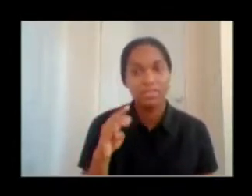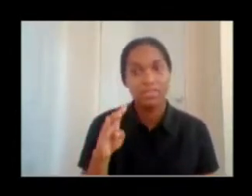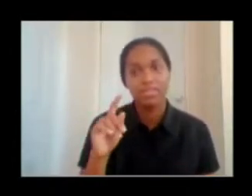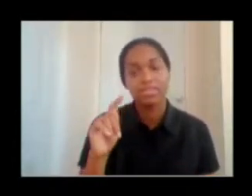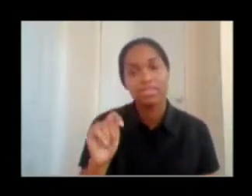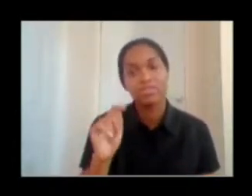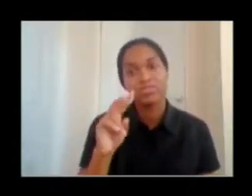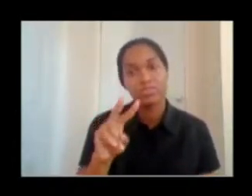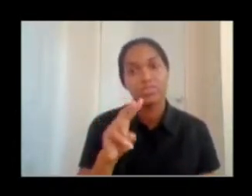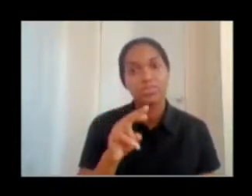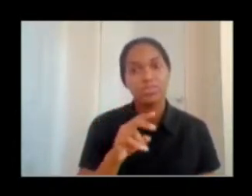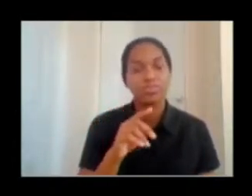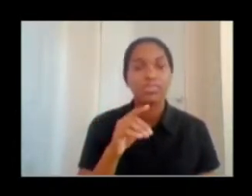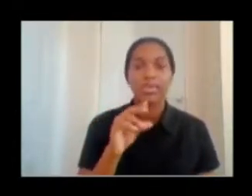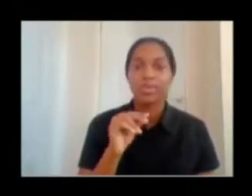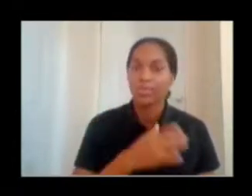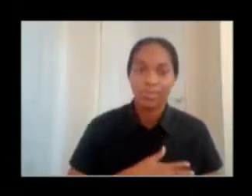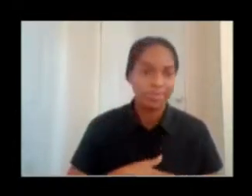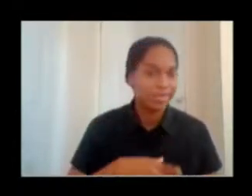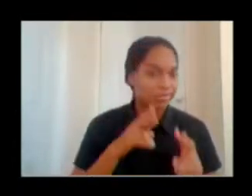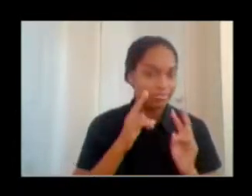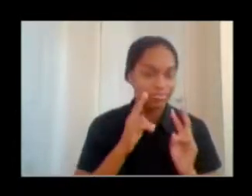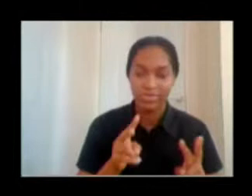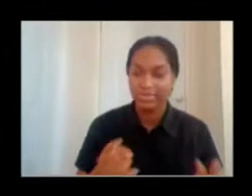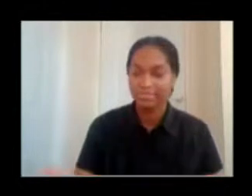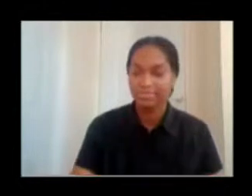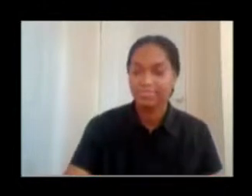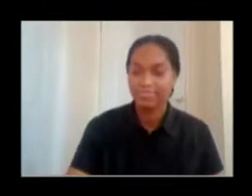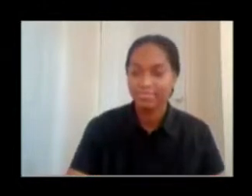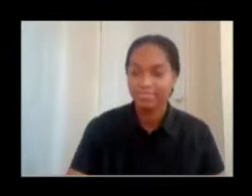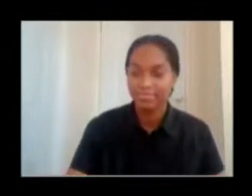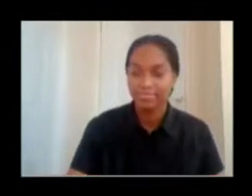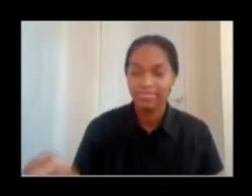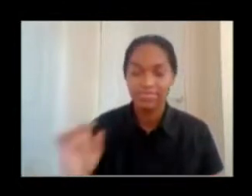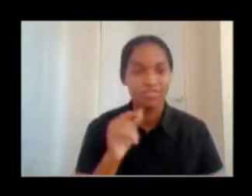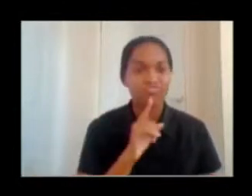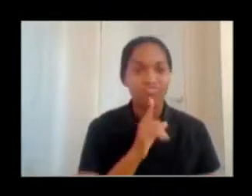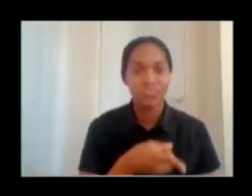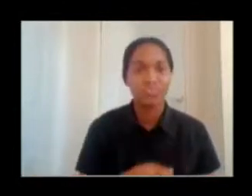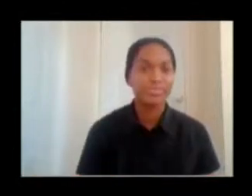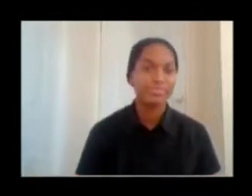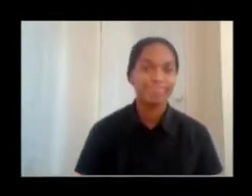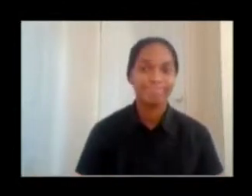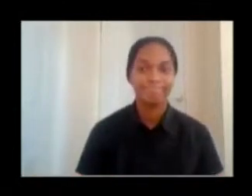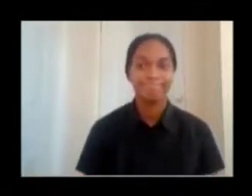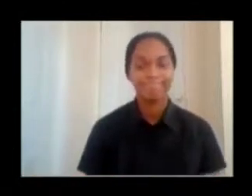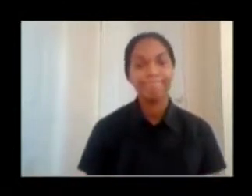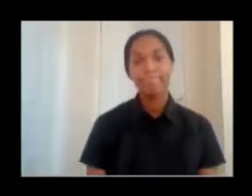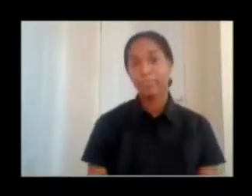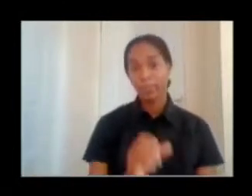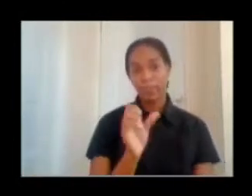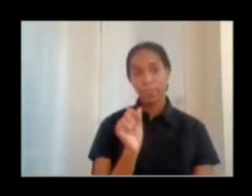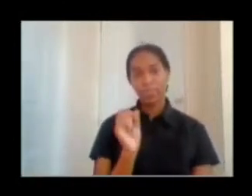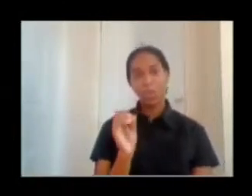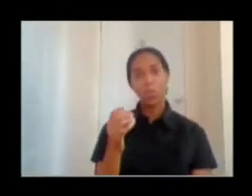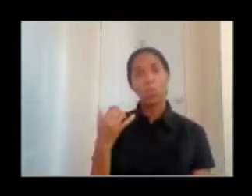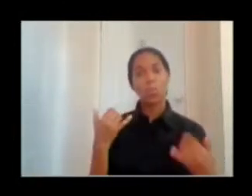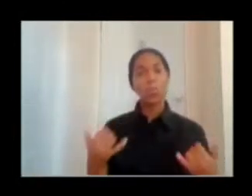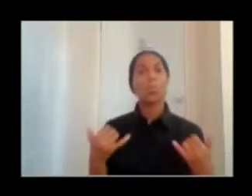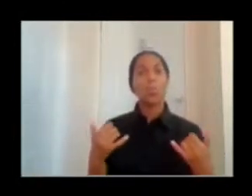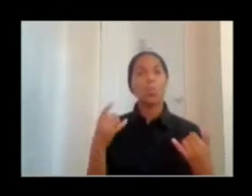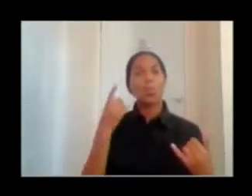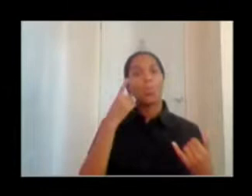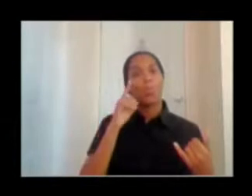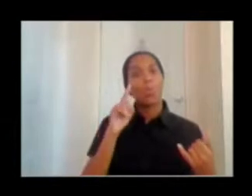air and nobody's watching it. It's the truth. And so now Prasar